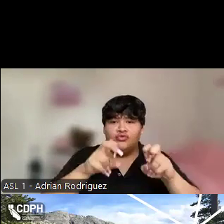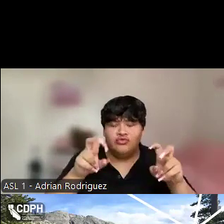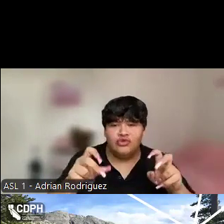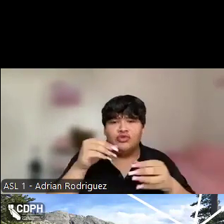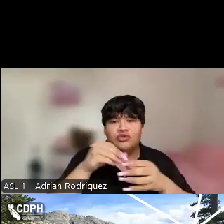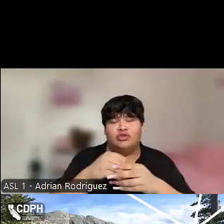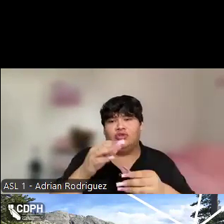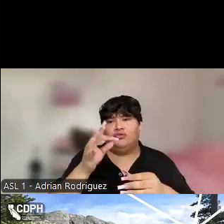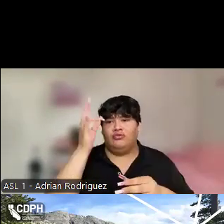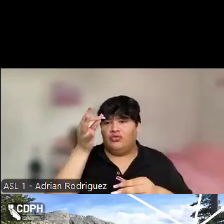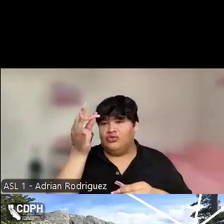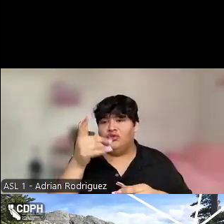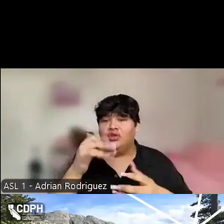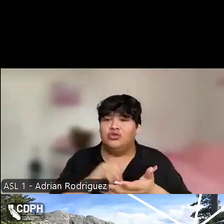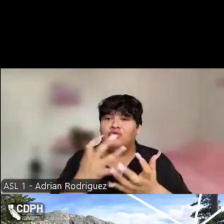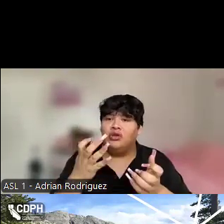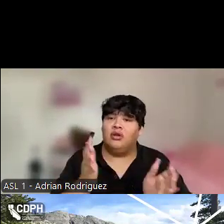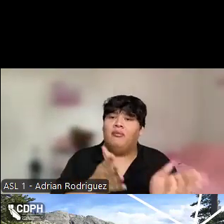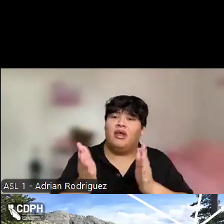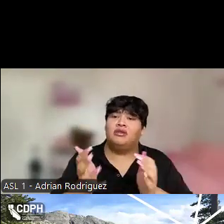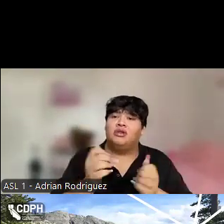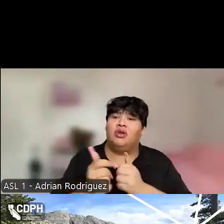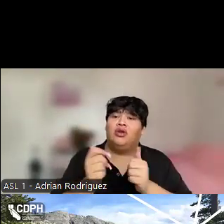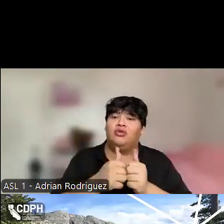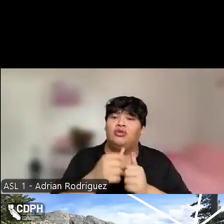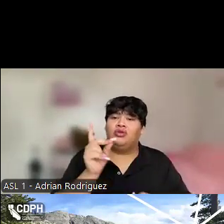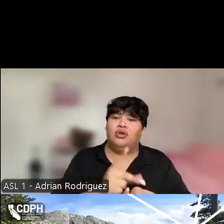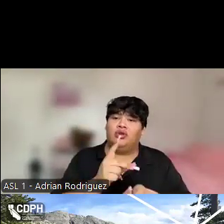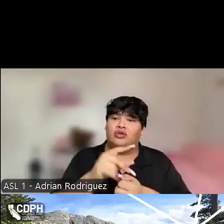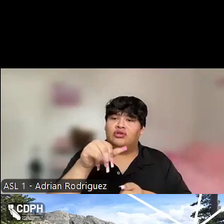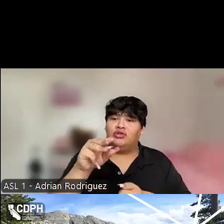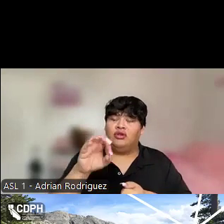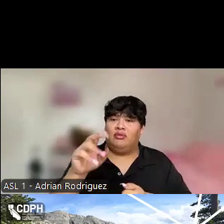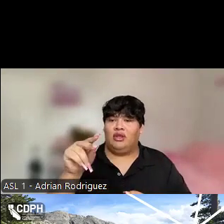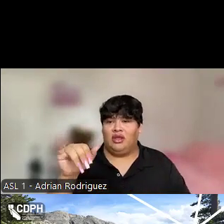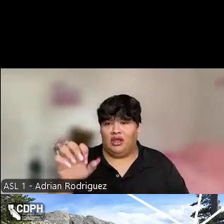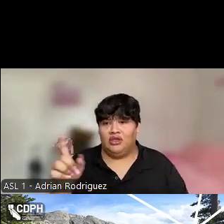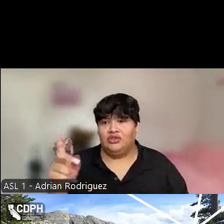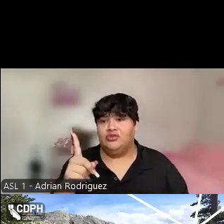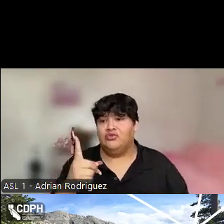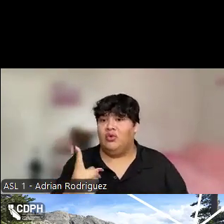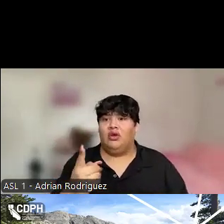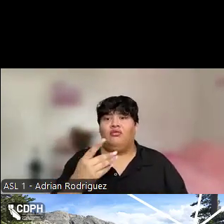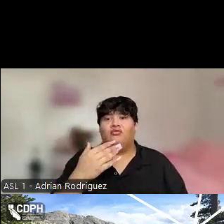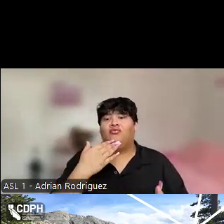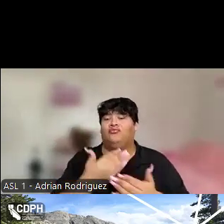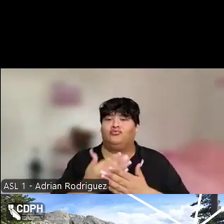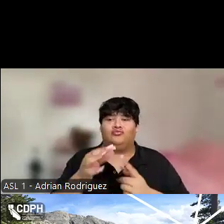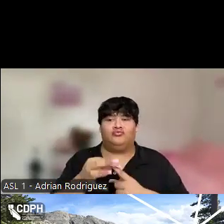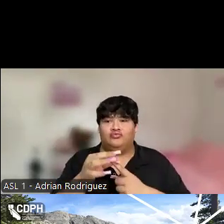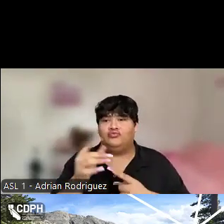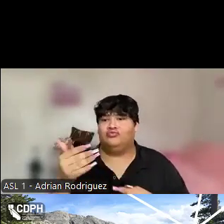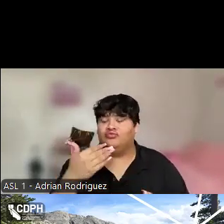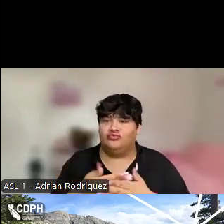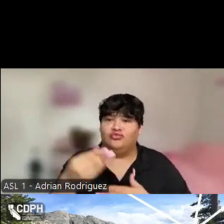opportunities. So I wanted to pass along to Dr. Jarman Ye. She is one of our current